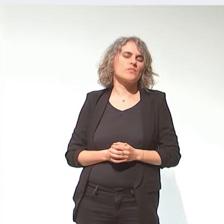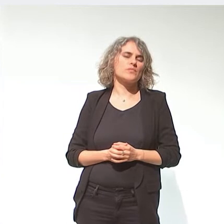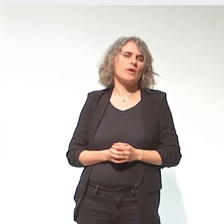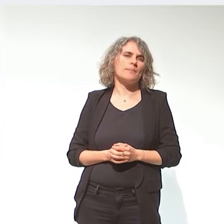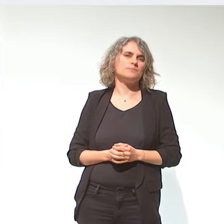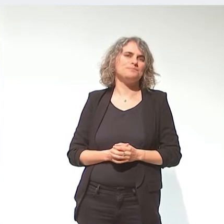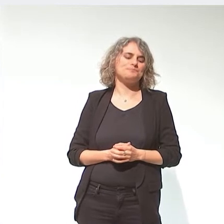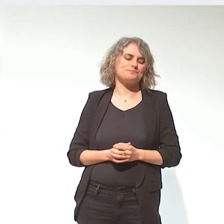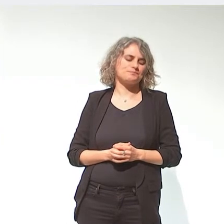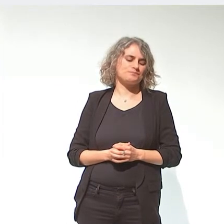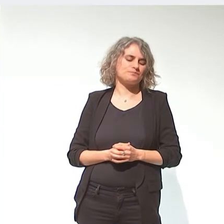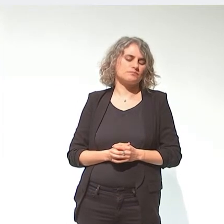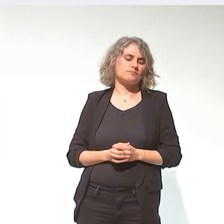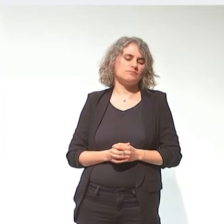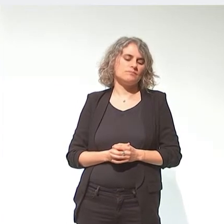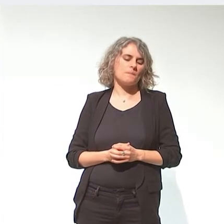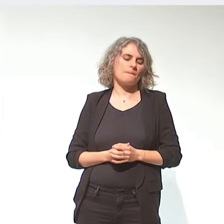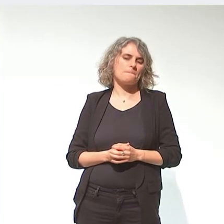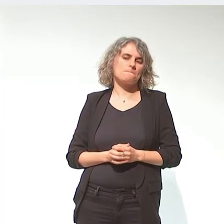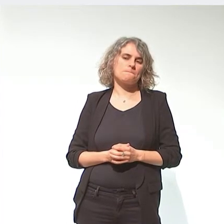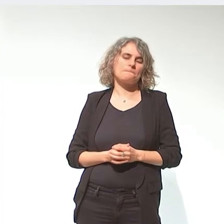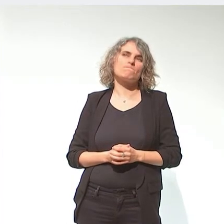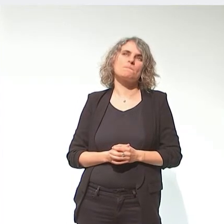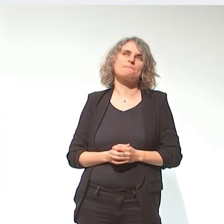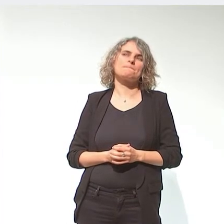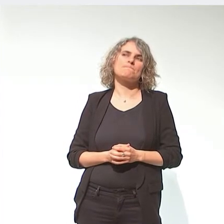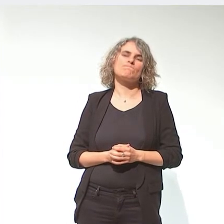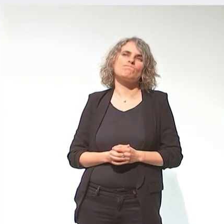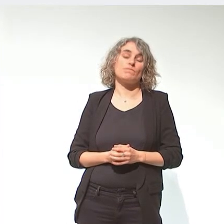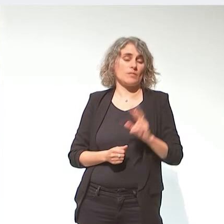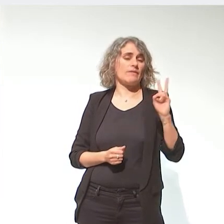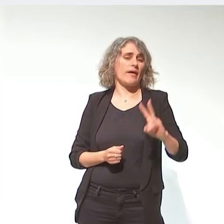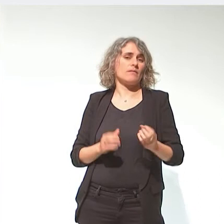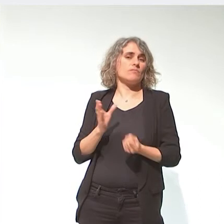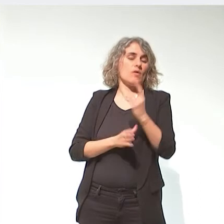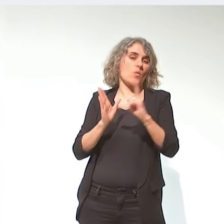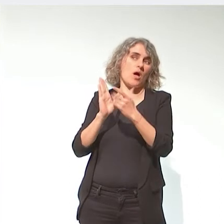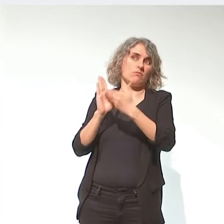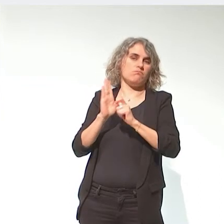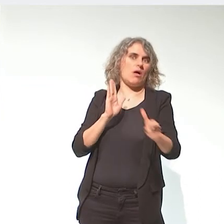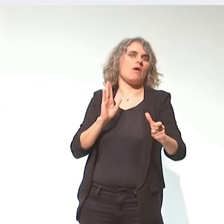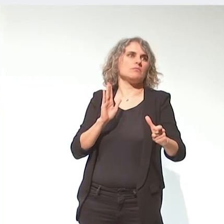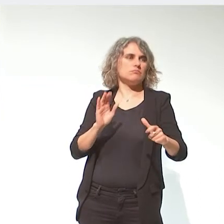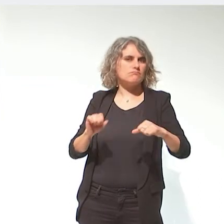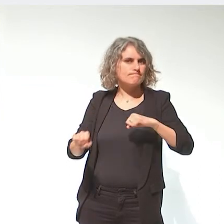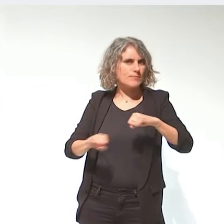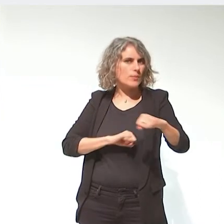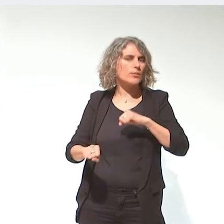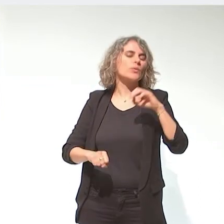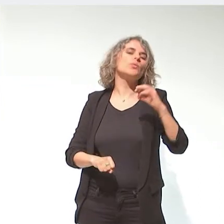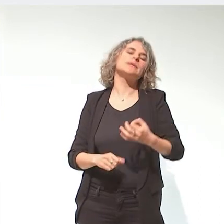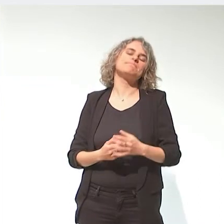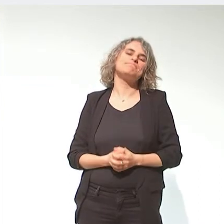has a strong impact. In fact, what we tried to do was to do